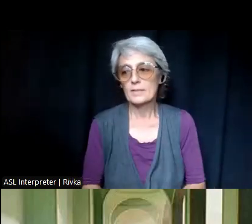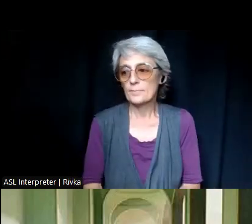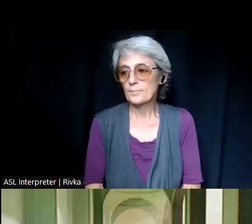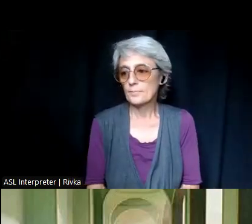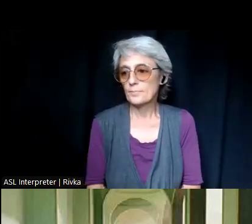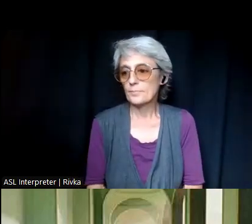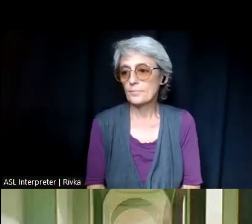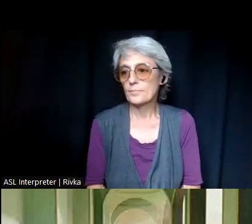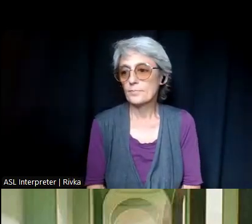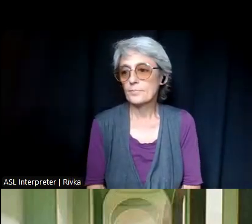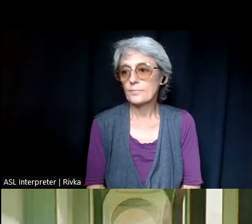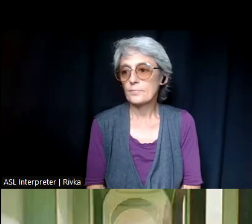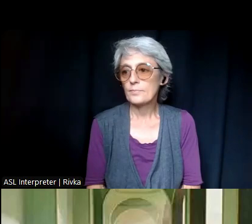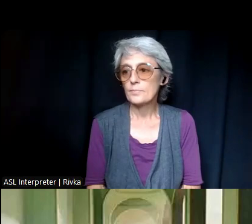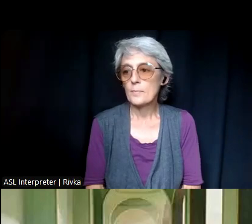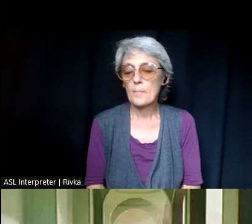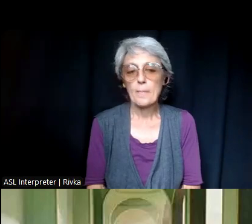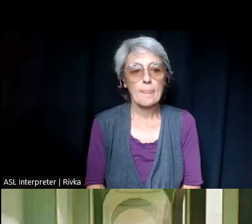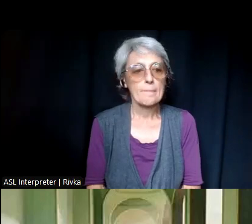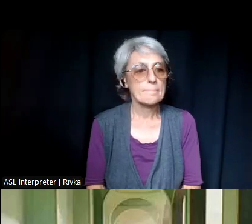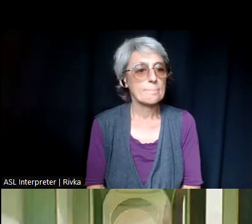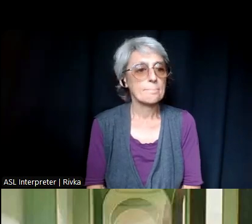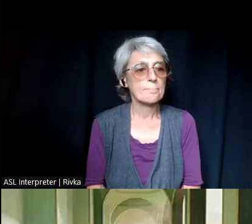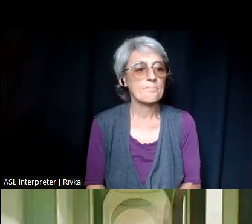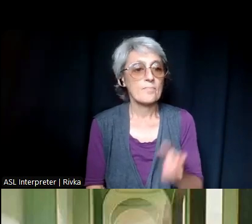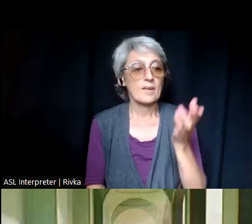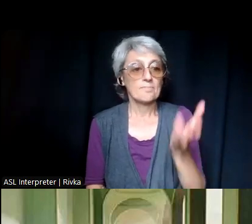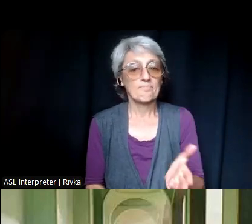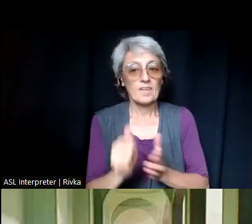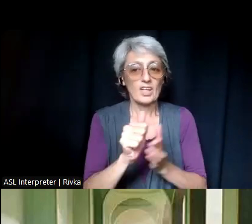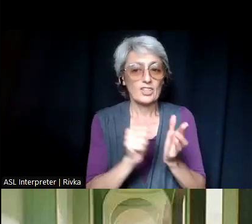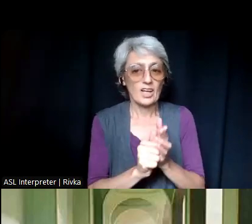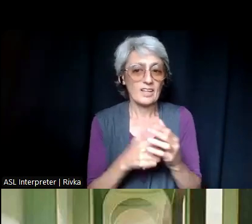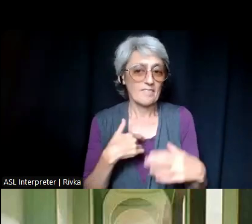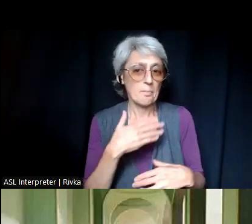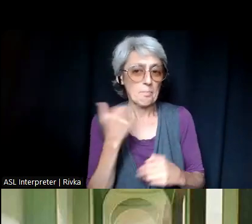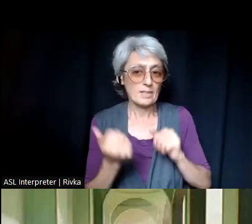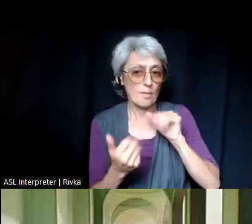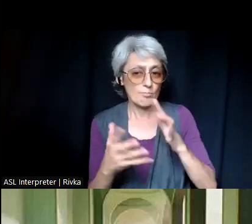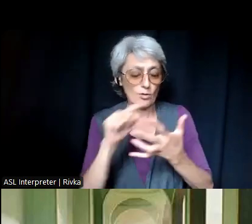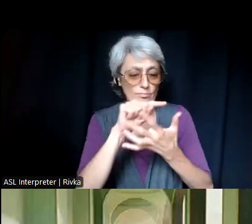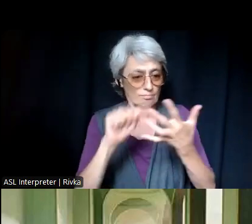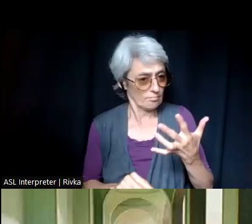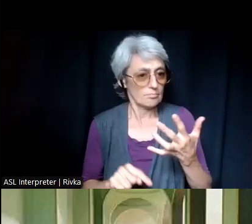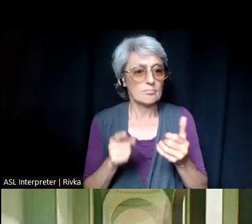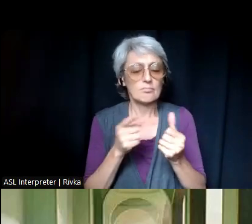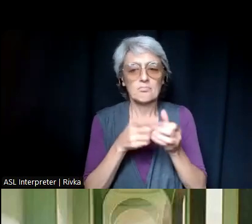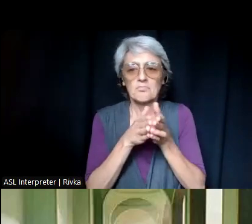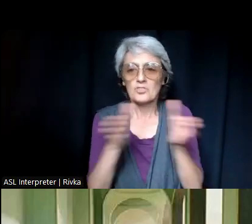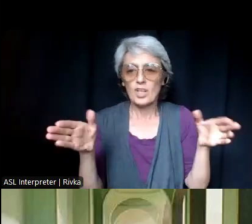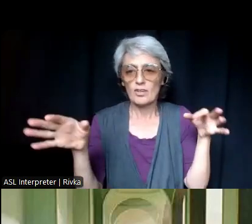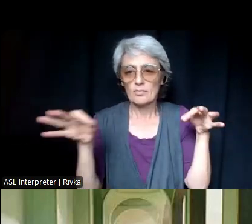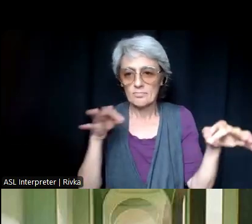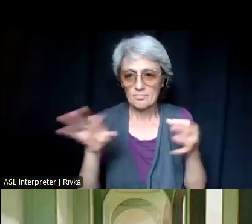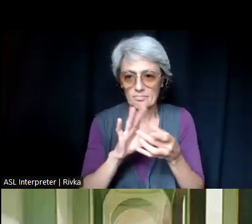For our structure today, what we thought would be most helpful is that we'll say a few overview remarks, and then